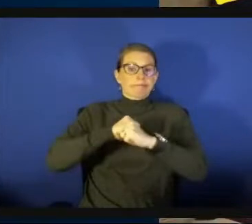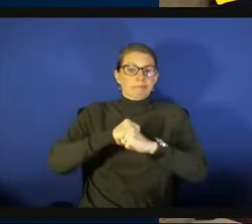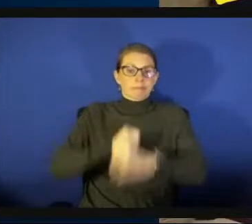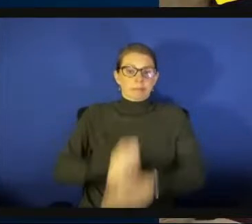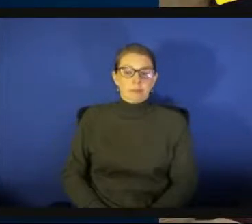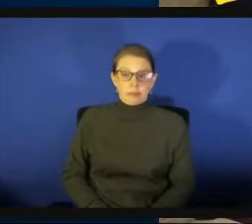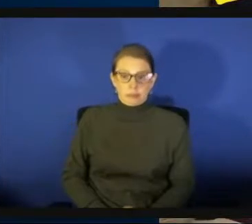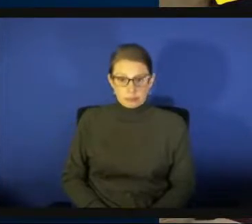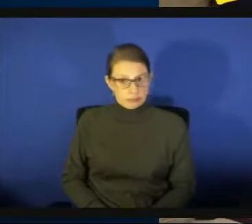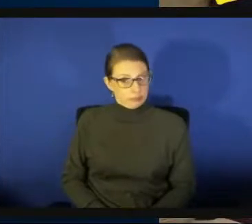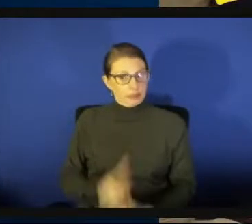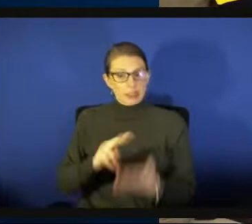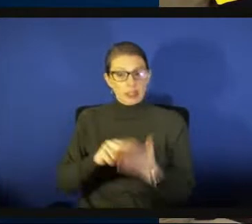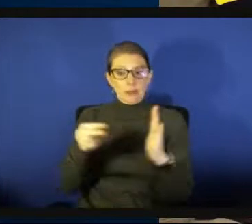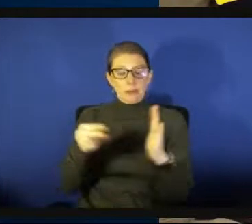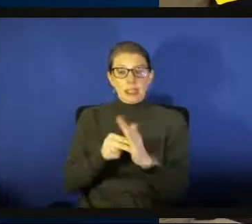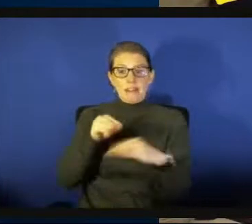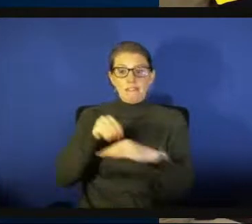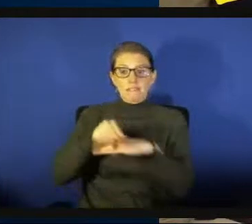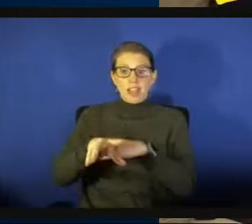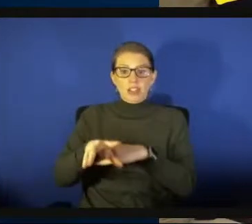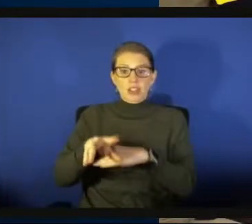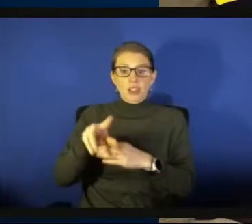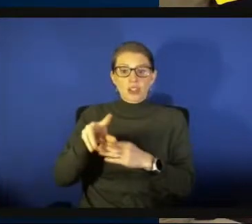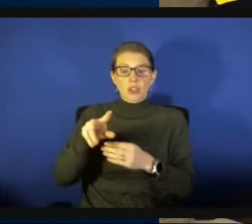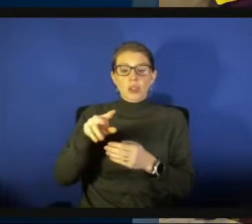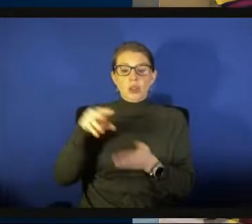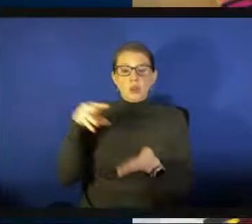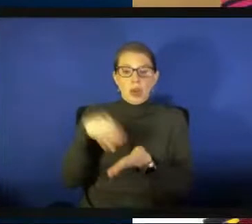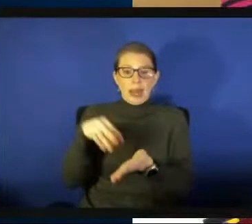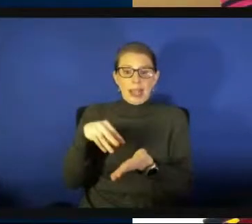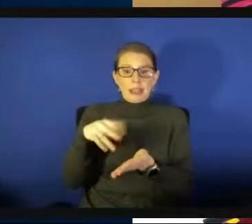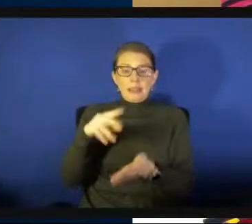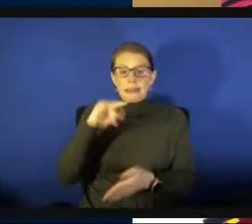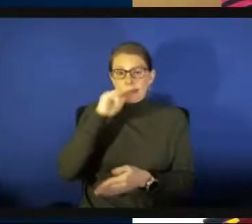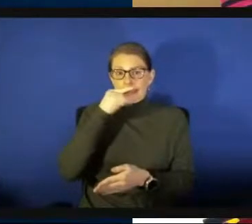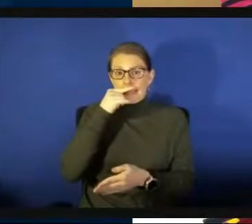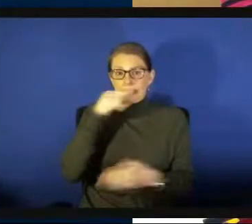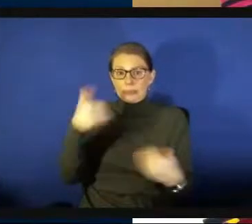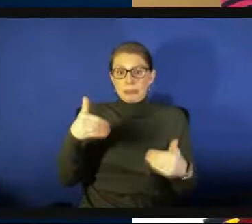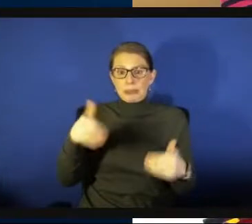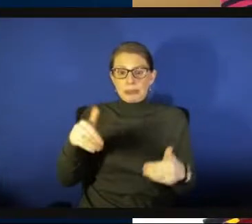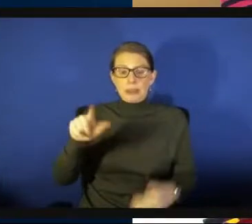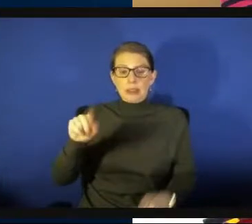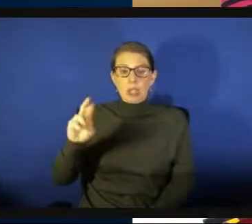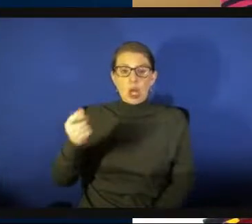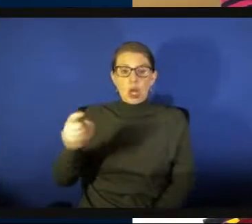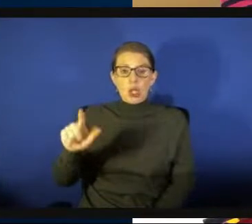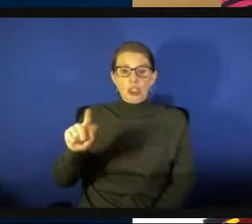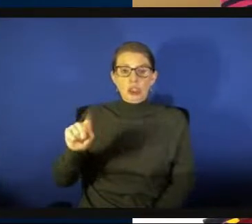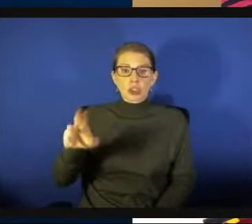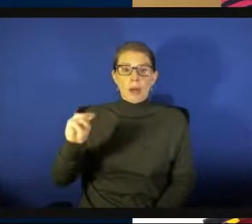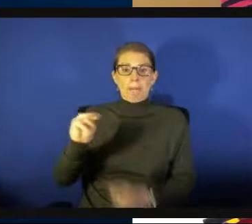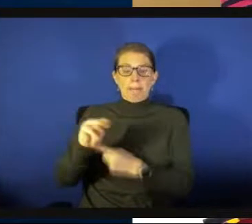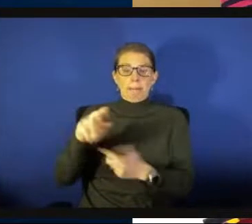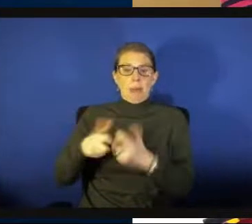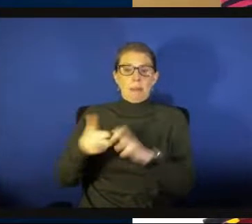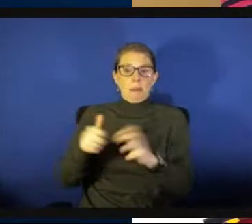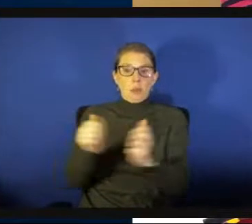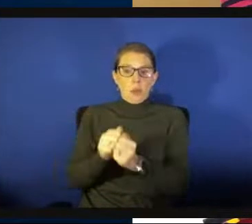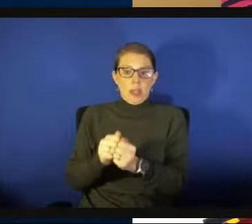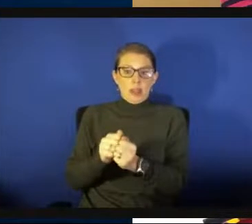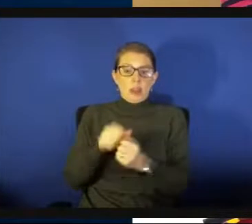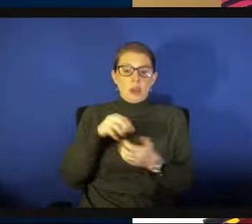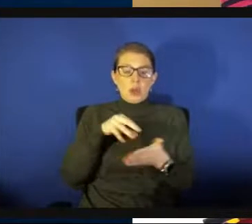long-term effects of radiation. So kids are particularly sensitive to the long-term effects of radiation, and so with proton therapy, we've really been able